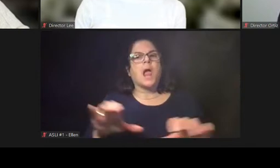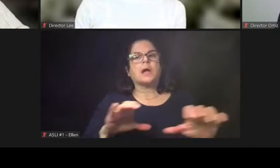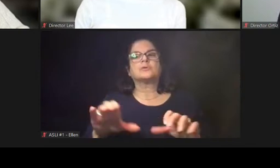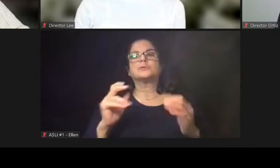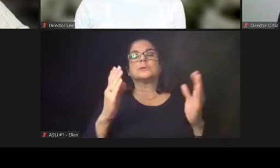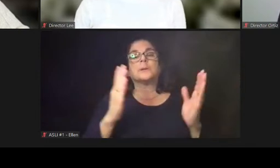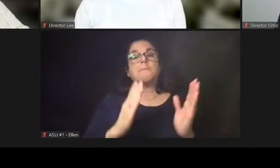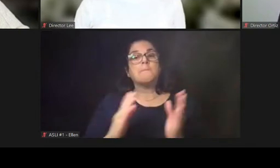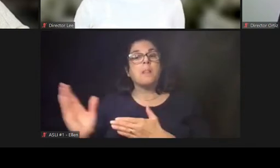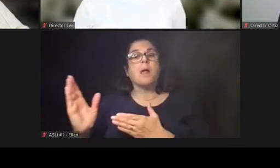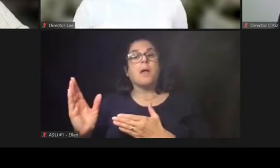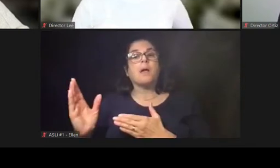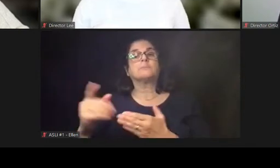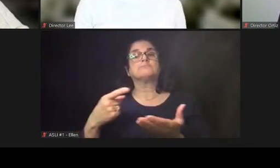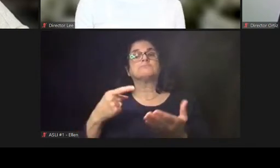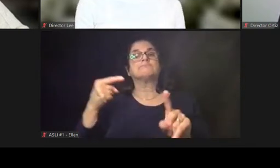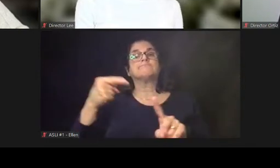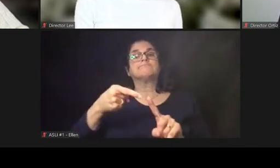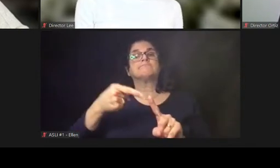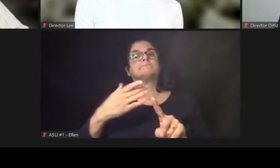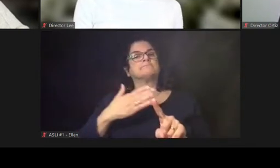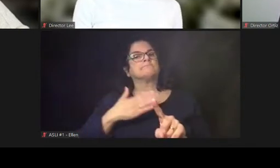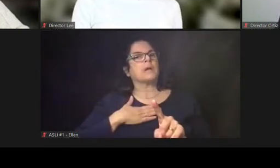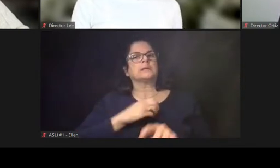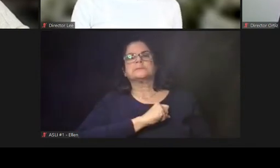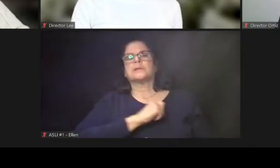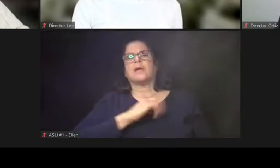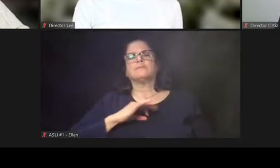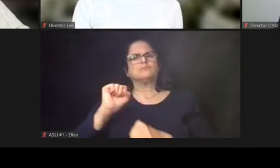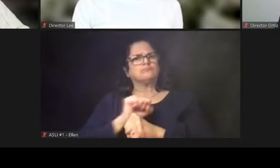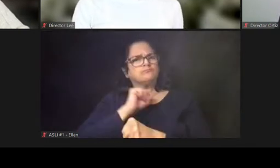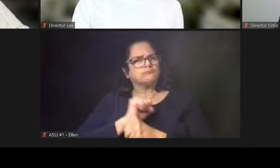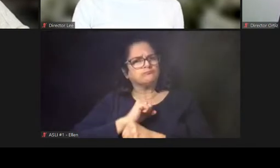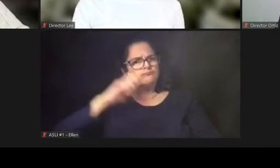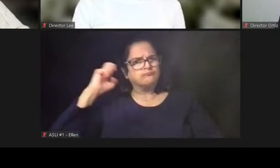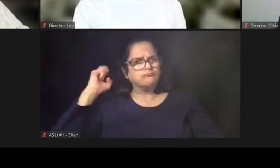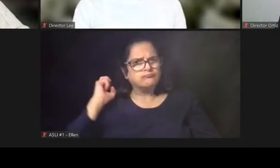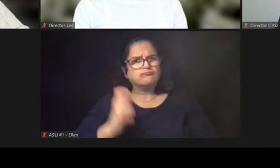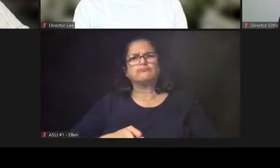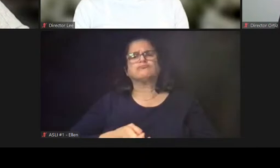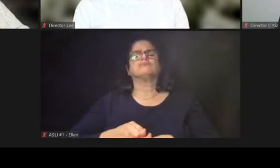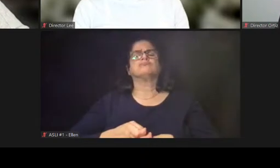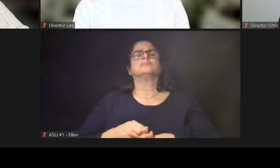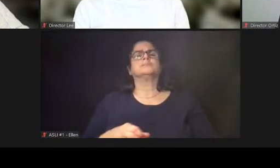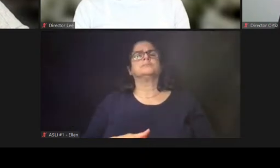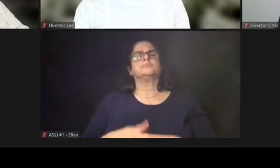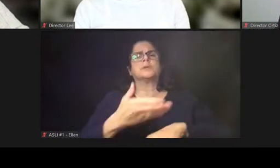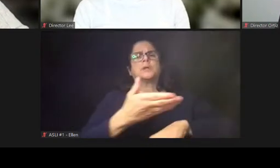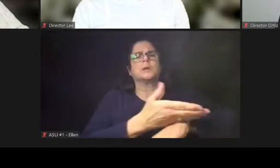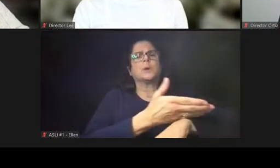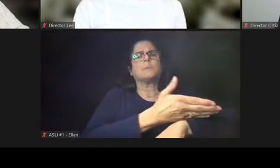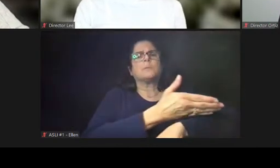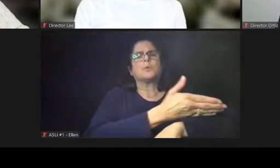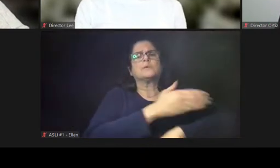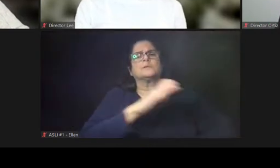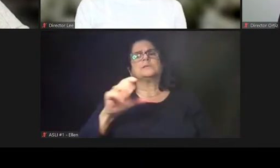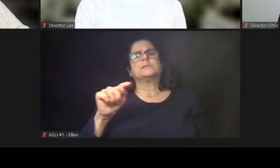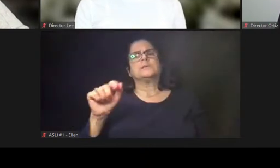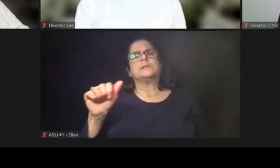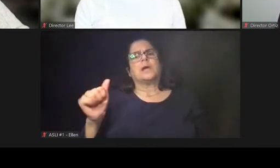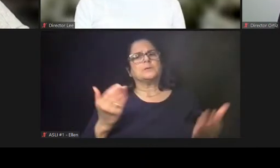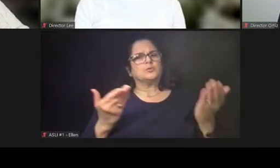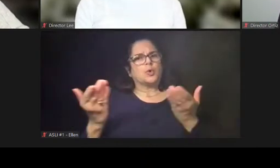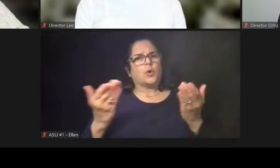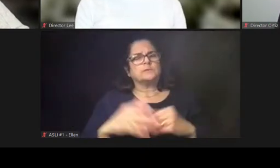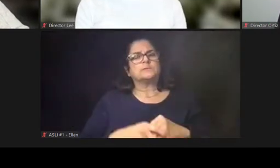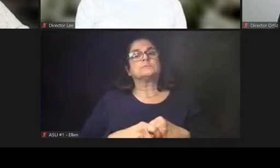continued hard work and focus of my staff that they have utilized to make improvements in CTA service.